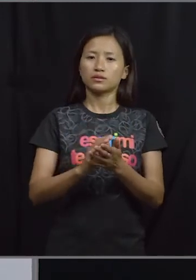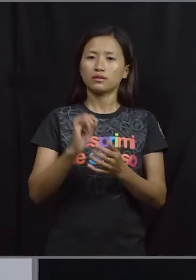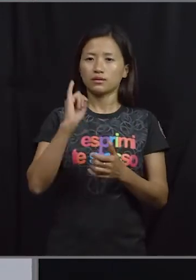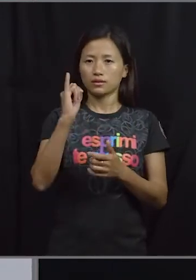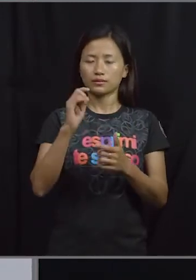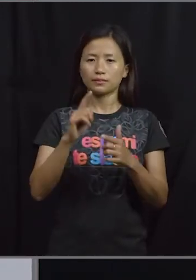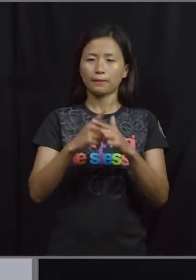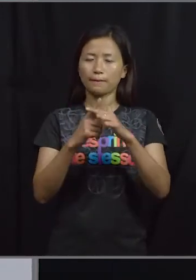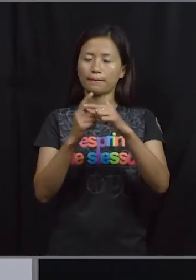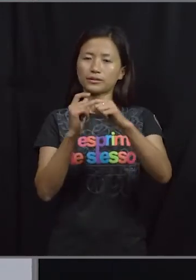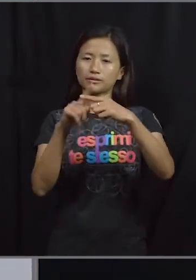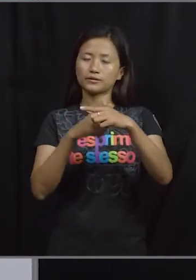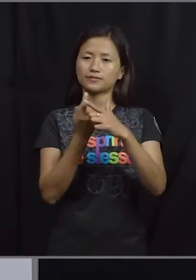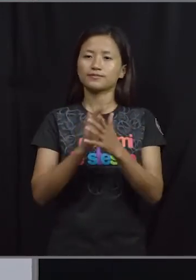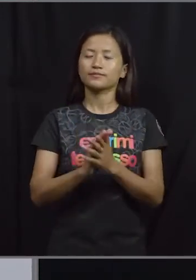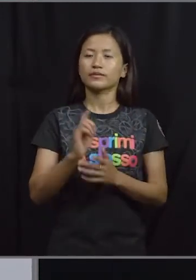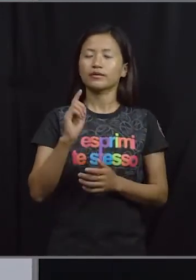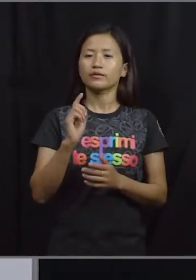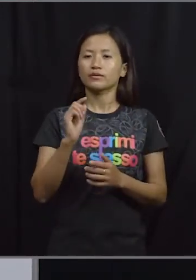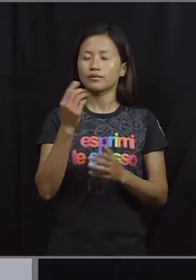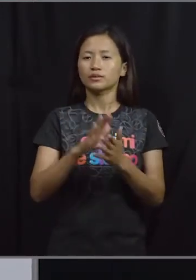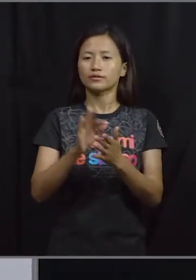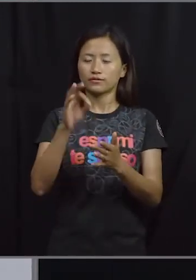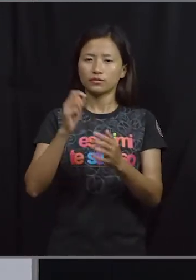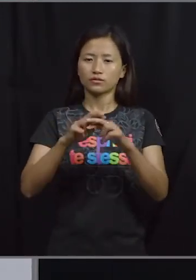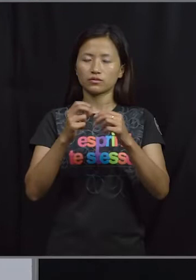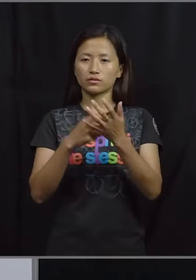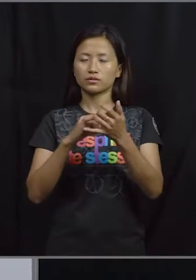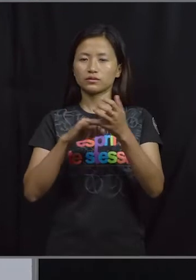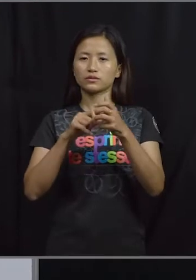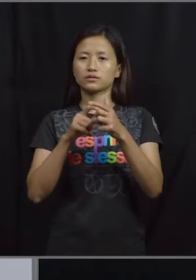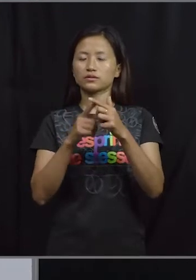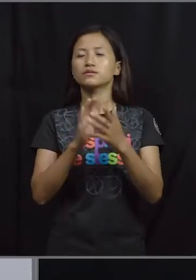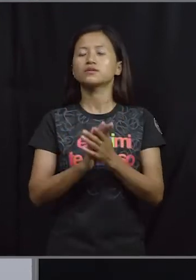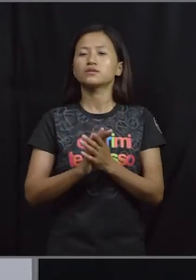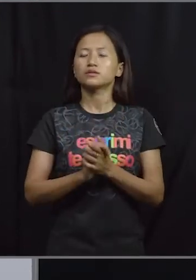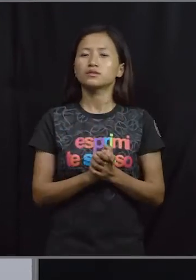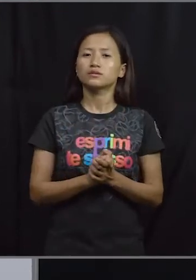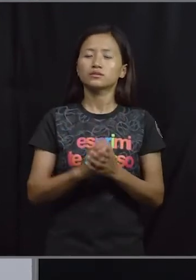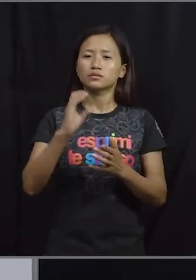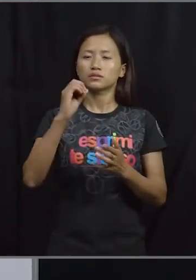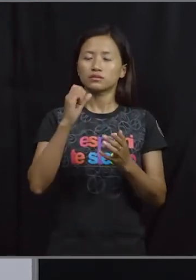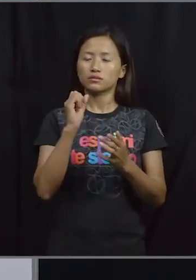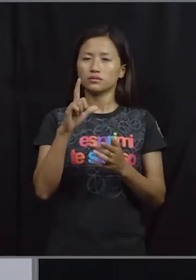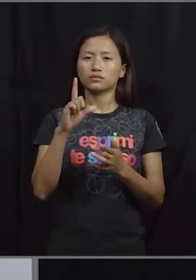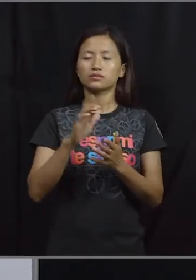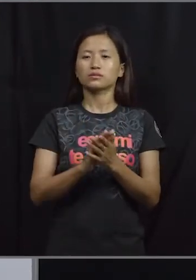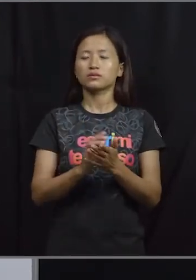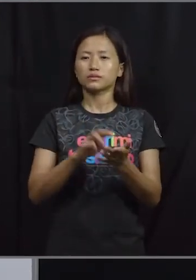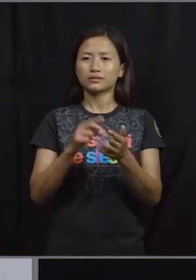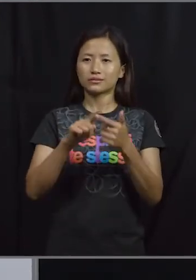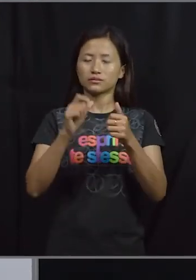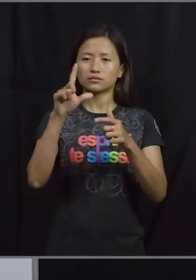j. I is the number of rows, right, in which the element present. Then this represent the column number in which the element